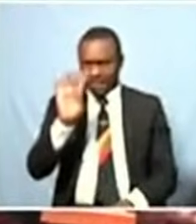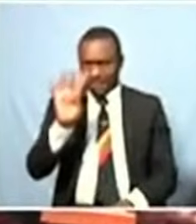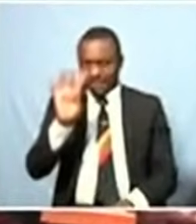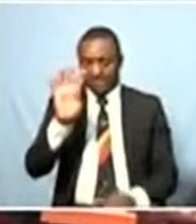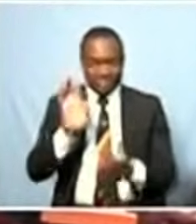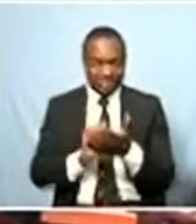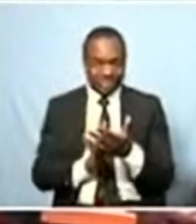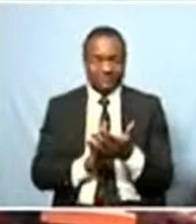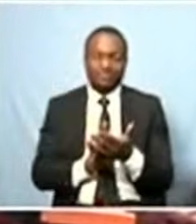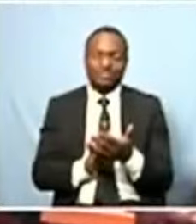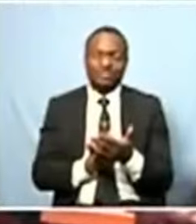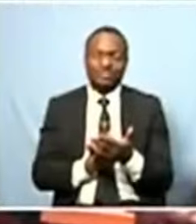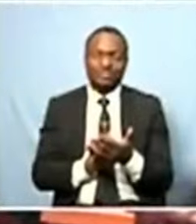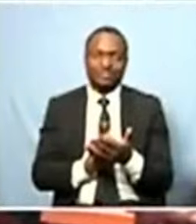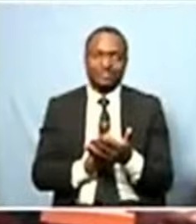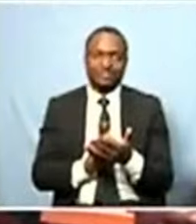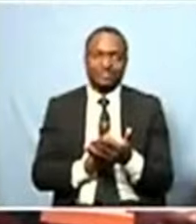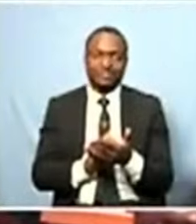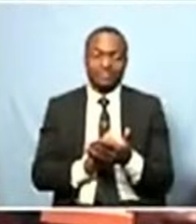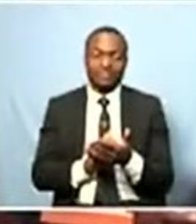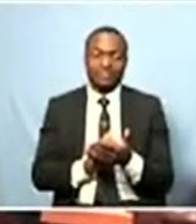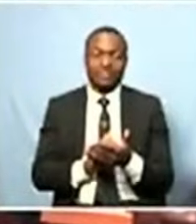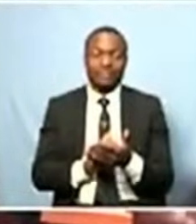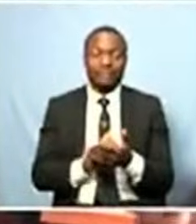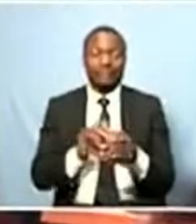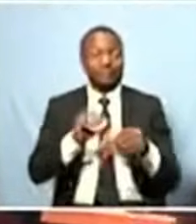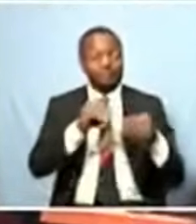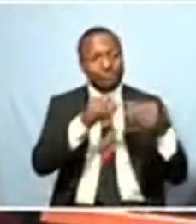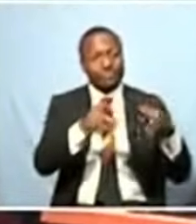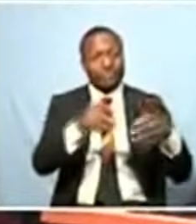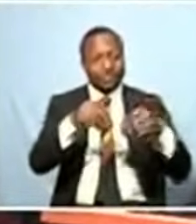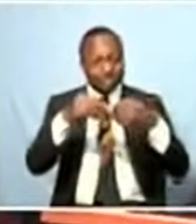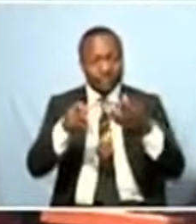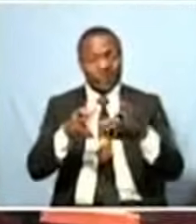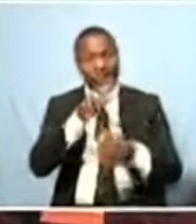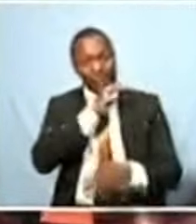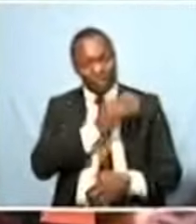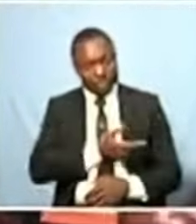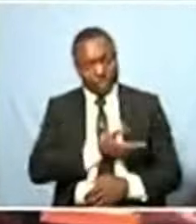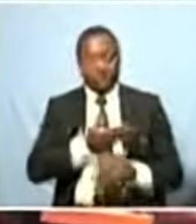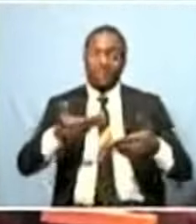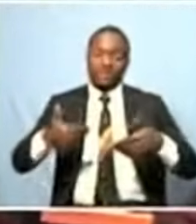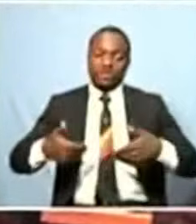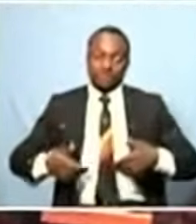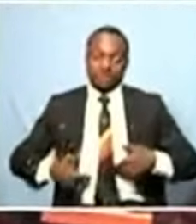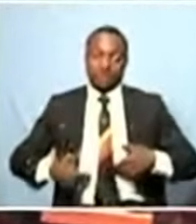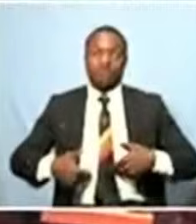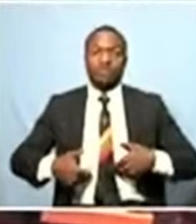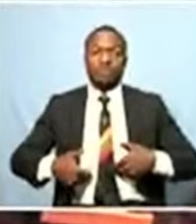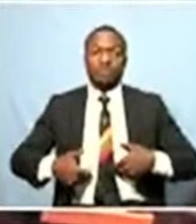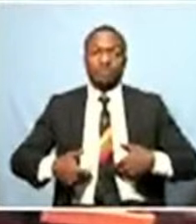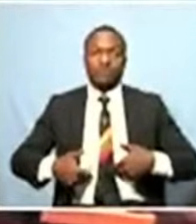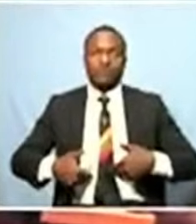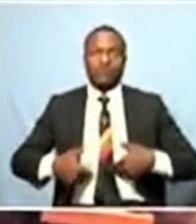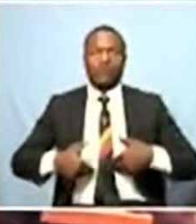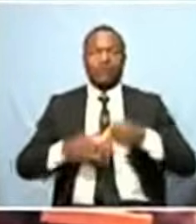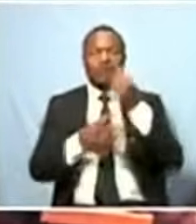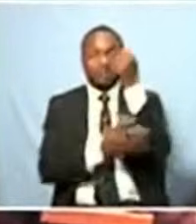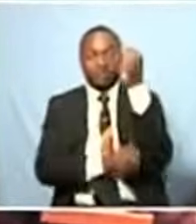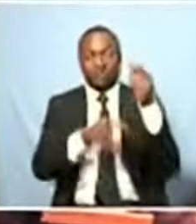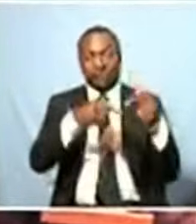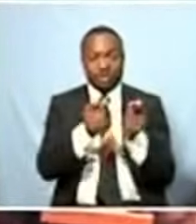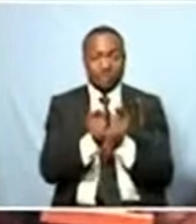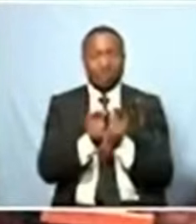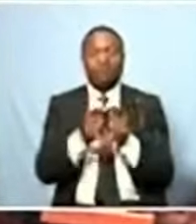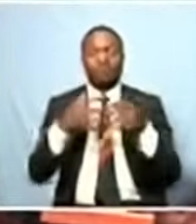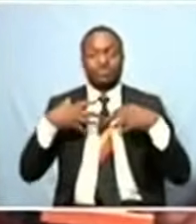2,484,000 have been disbursed to women, youths, and vulnerable groups in Mfue,